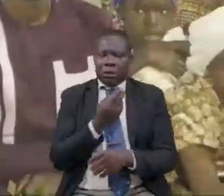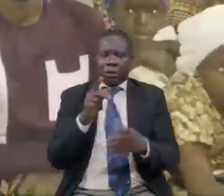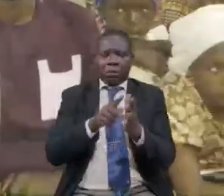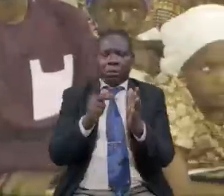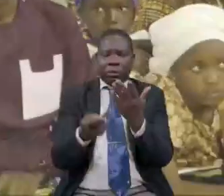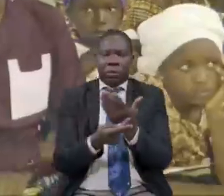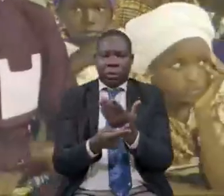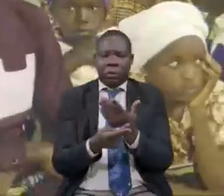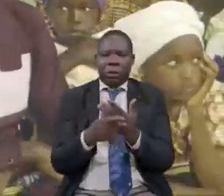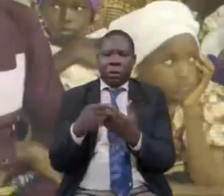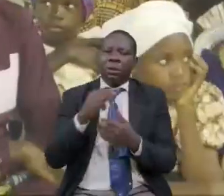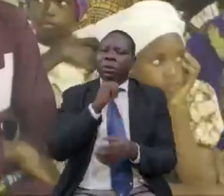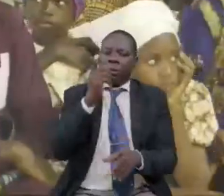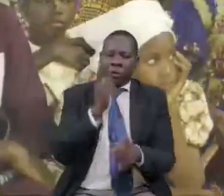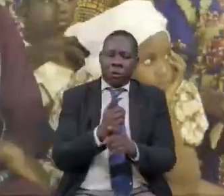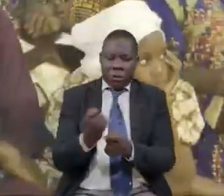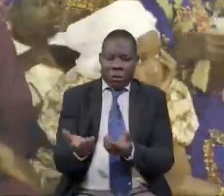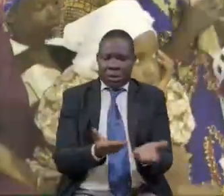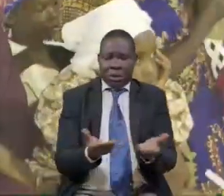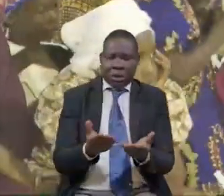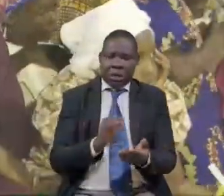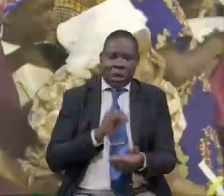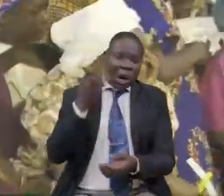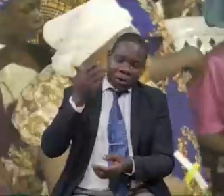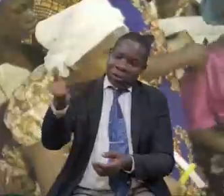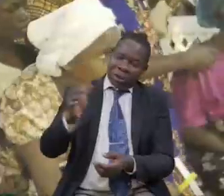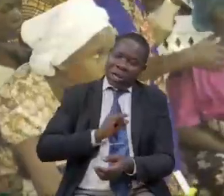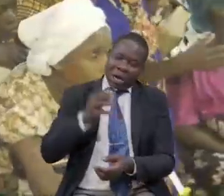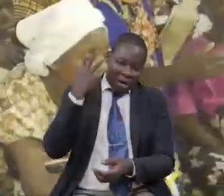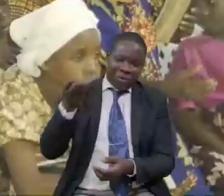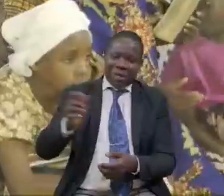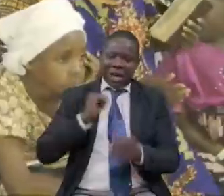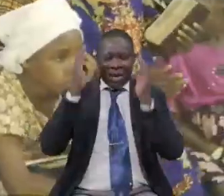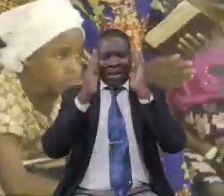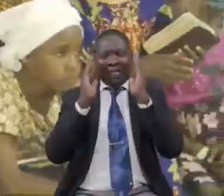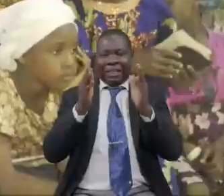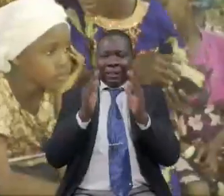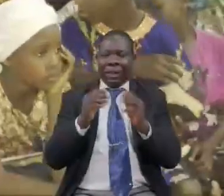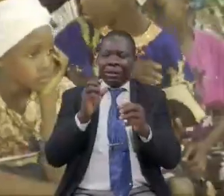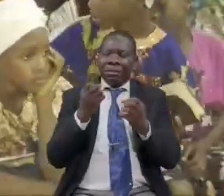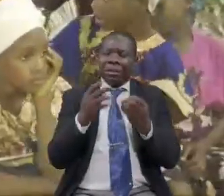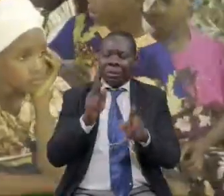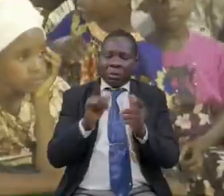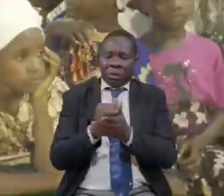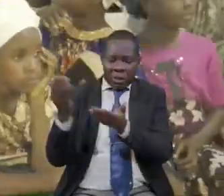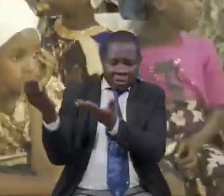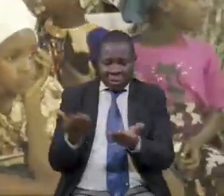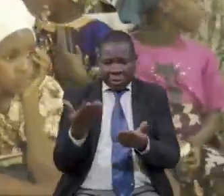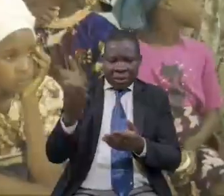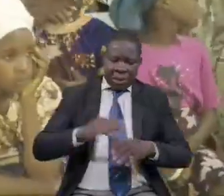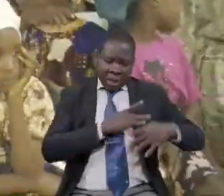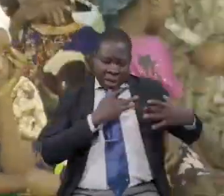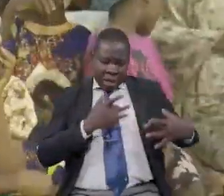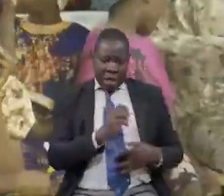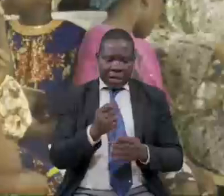just here. I was there. They're the people that bring their hearts before the Lord. And I say,